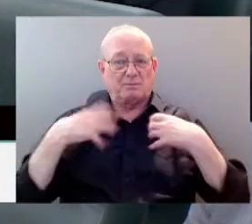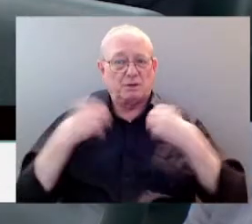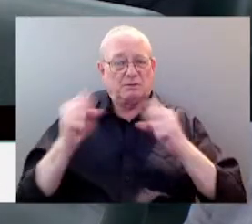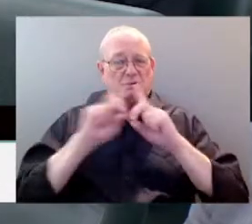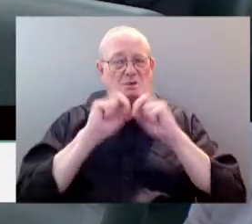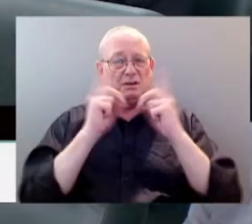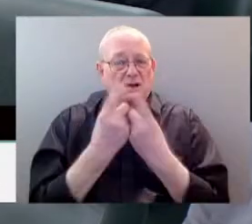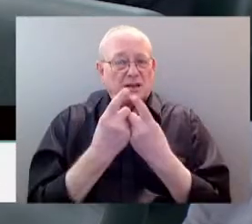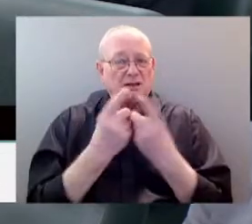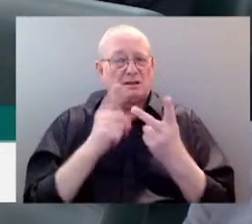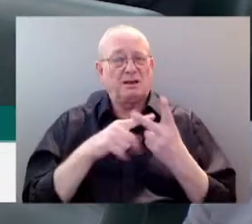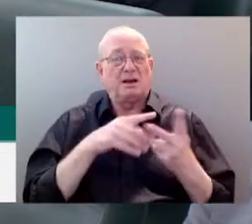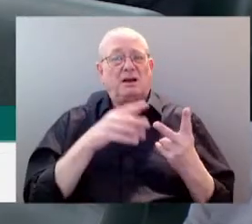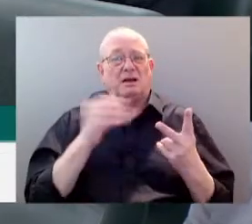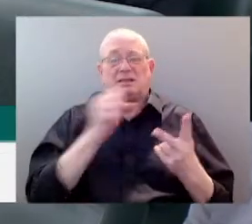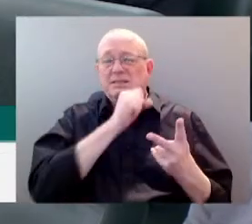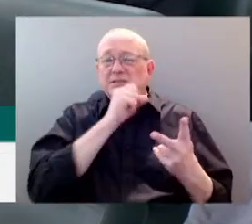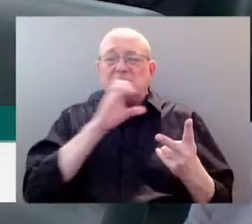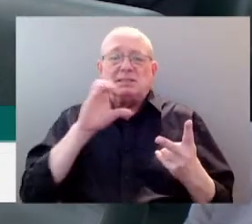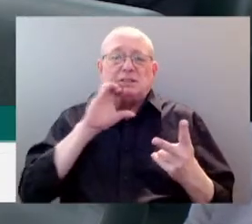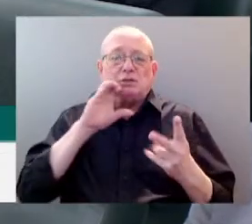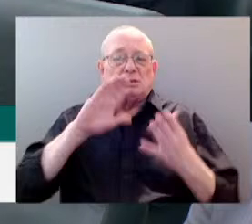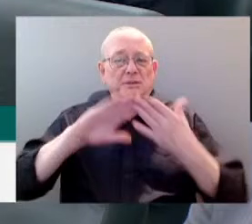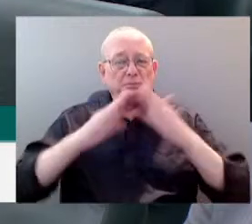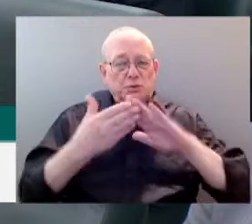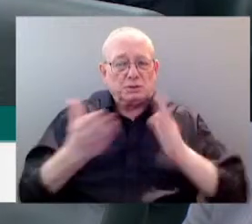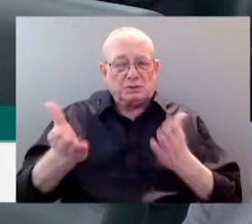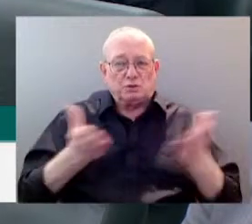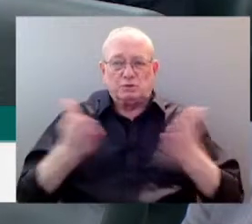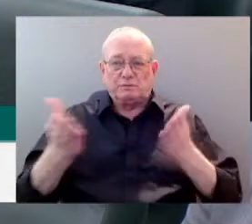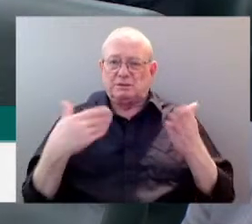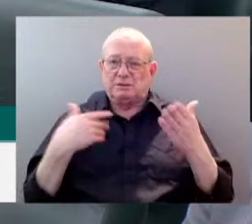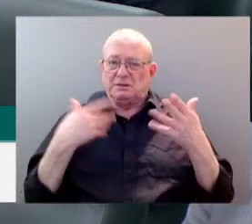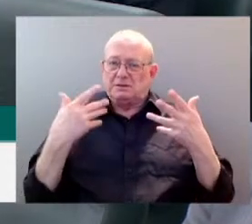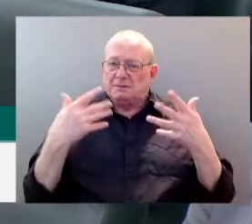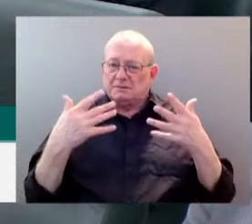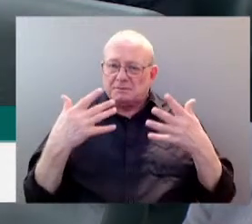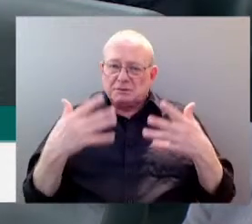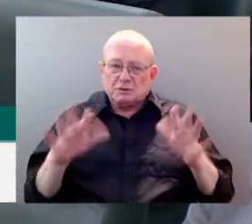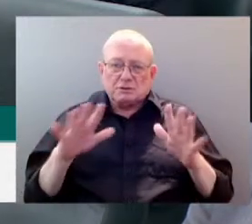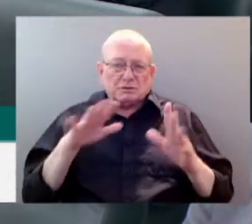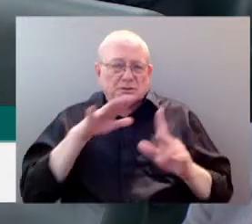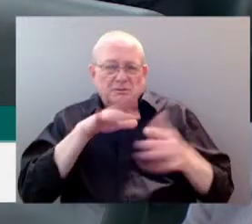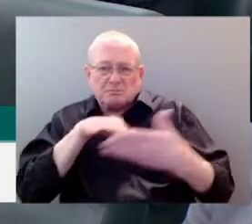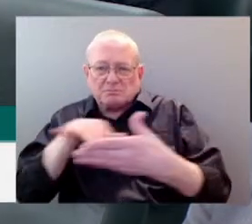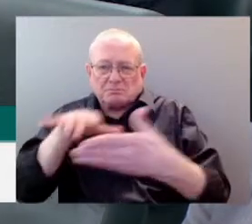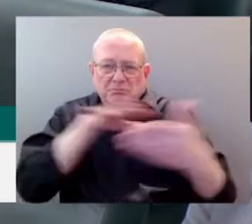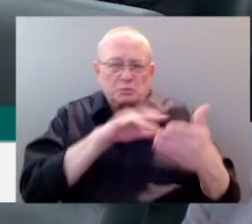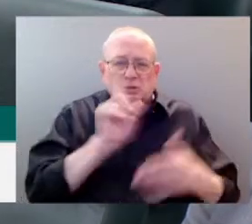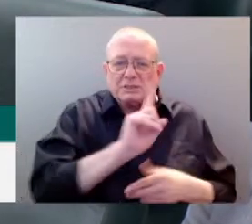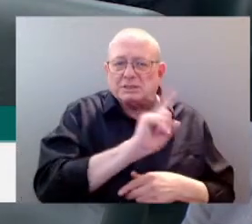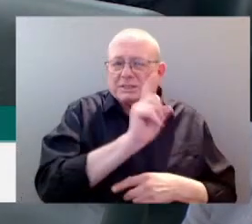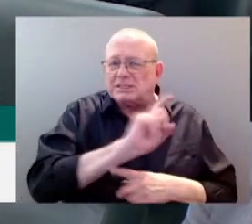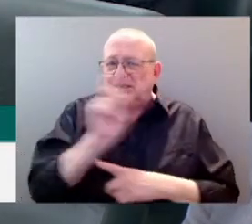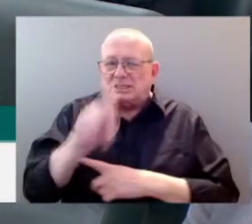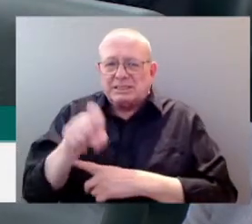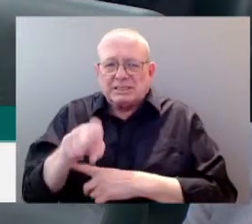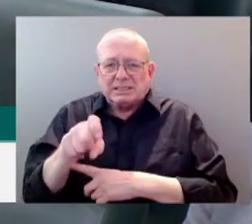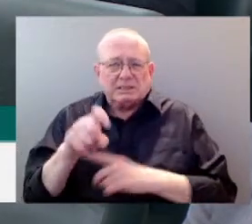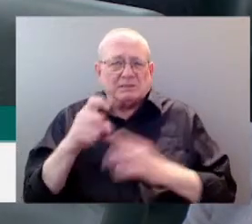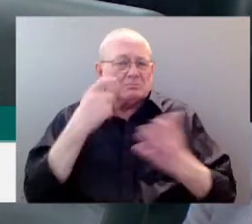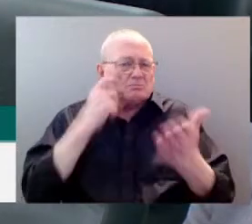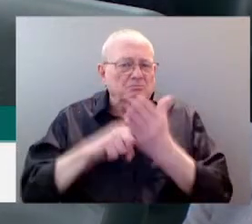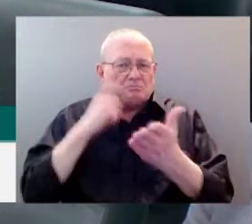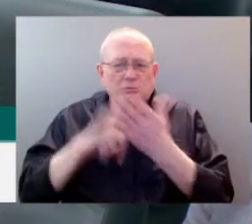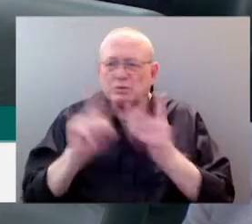went in did an assessment of all of the clients needs identified where they would be re U moving back to for their their permanent home as